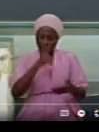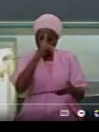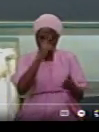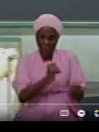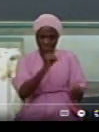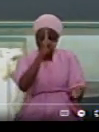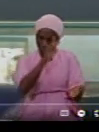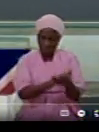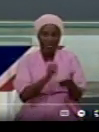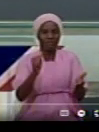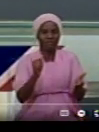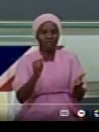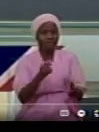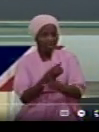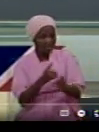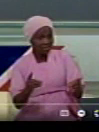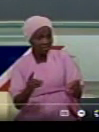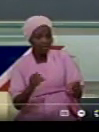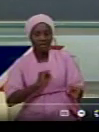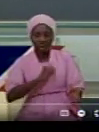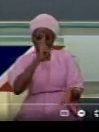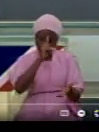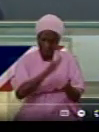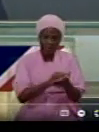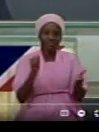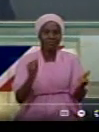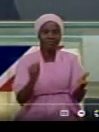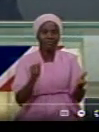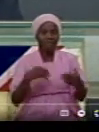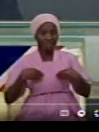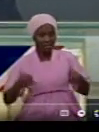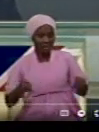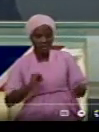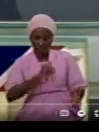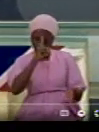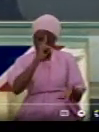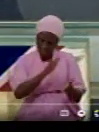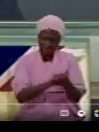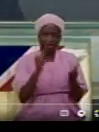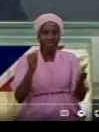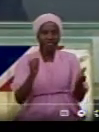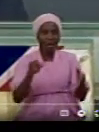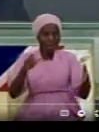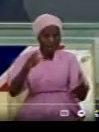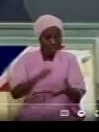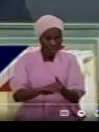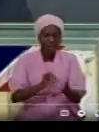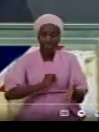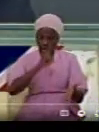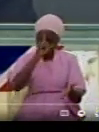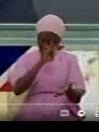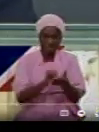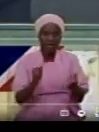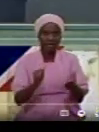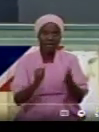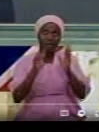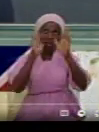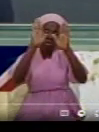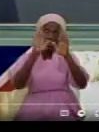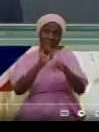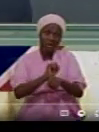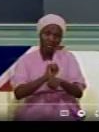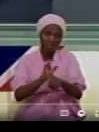believe. Deliverance, I believe. Marriage, I believe. Miracle children, I